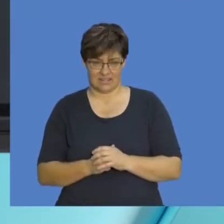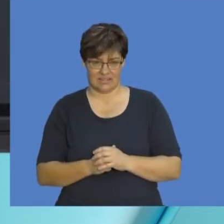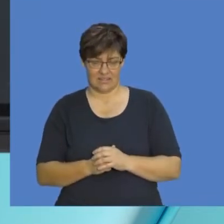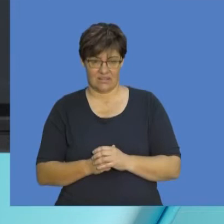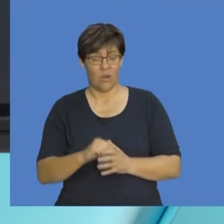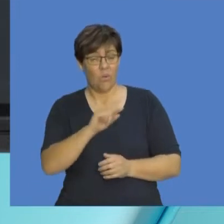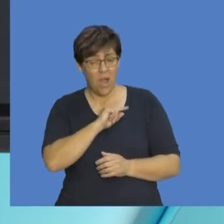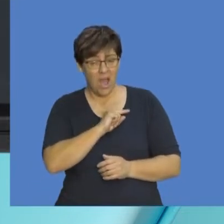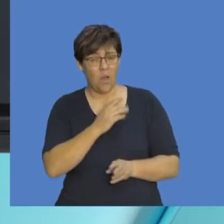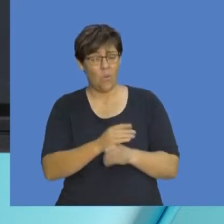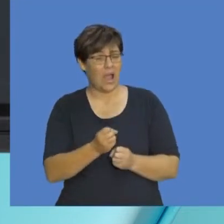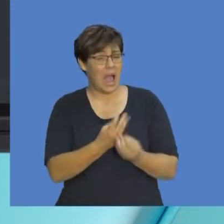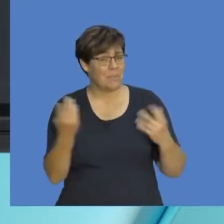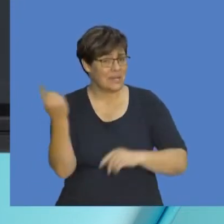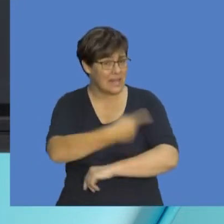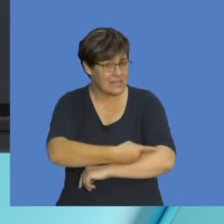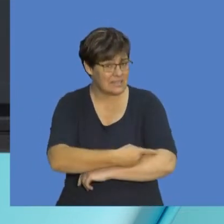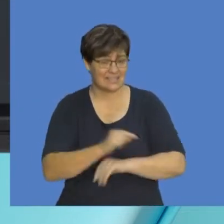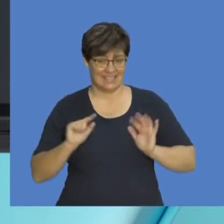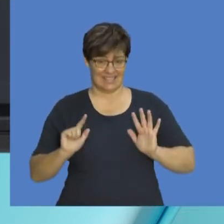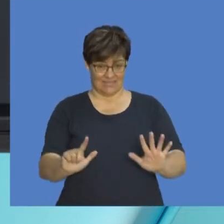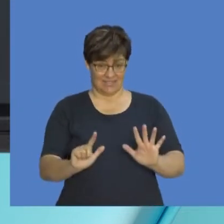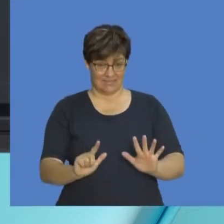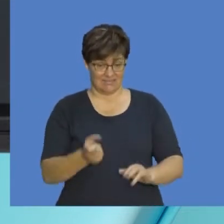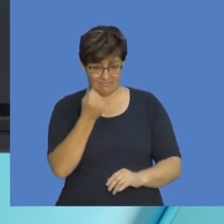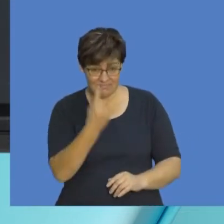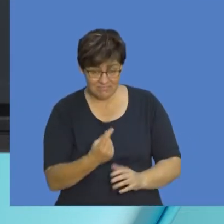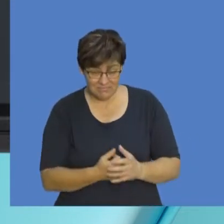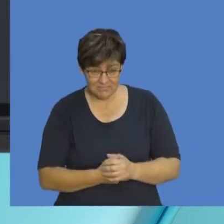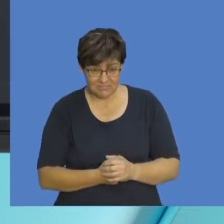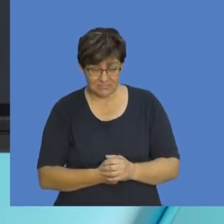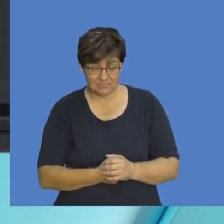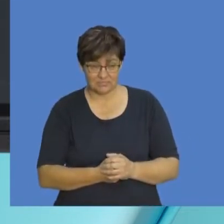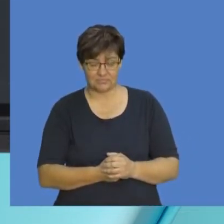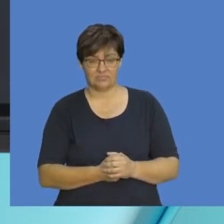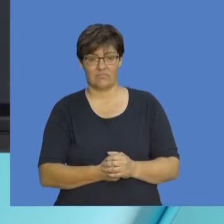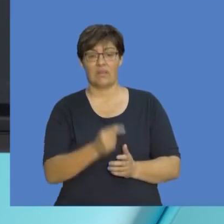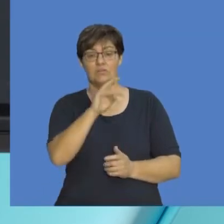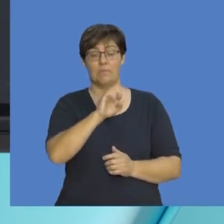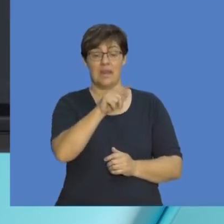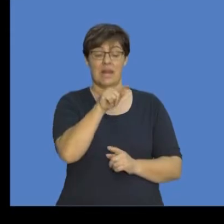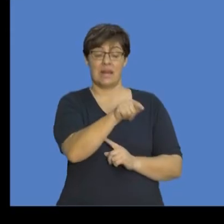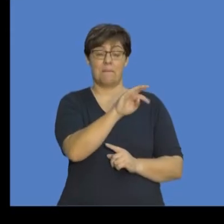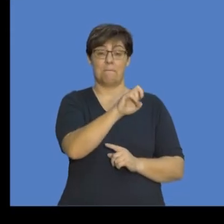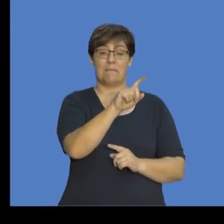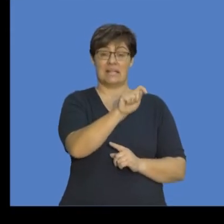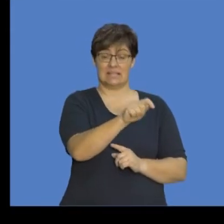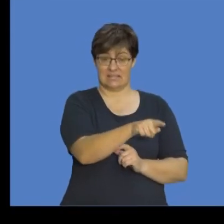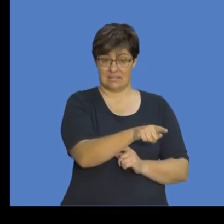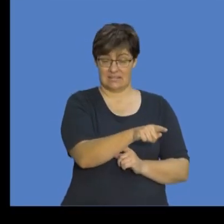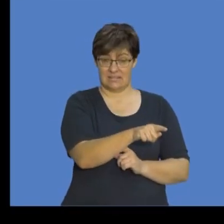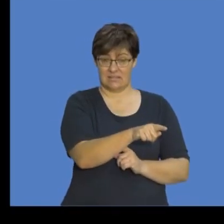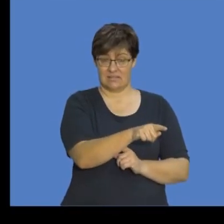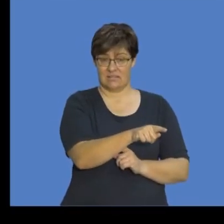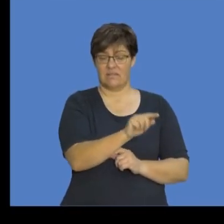they were working for 7 days. Are we all together? So the mean for Matt